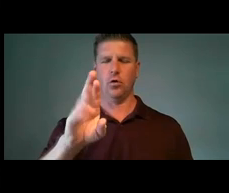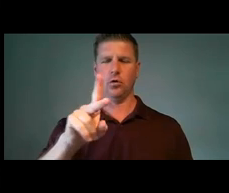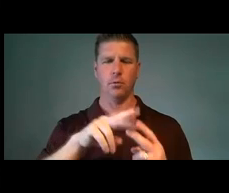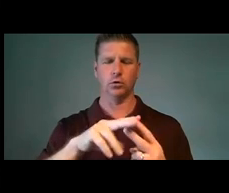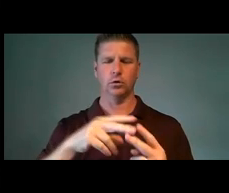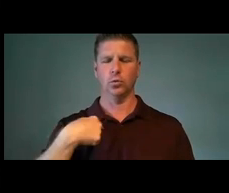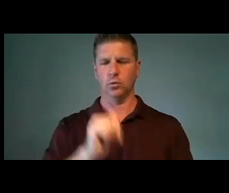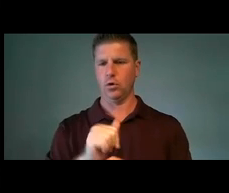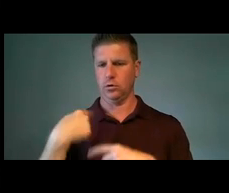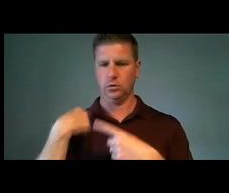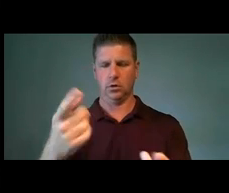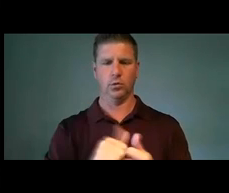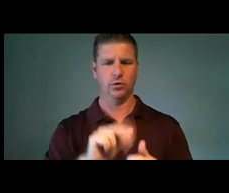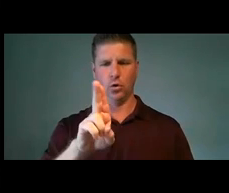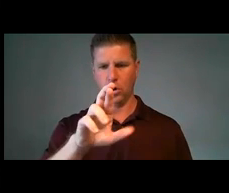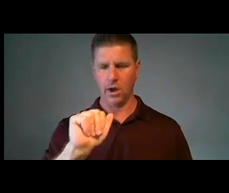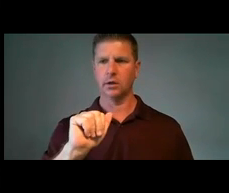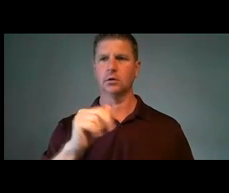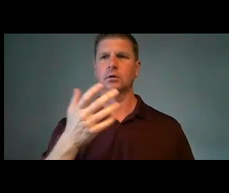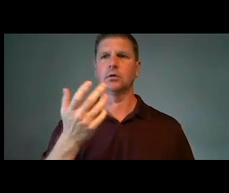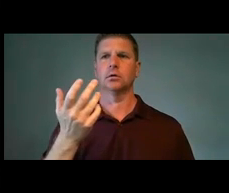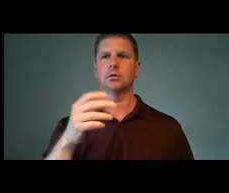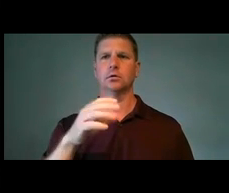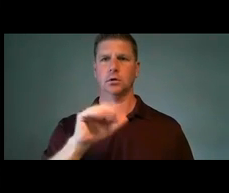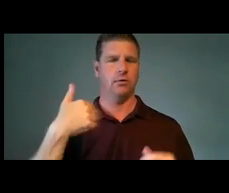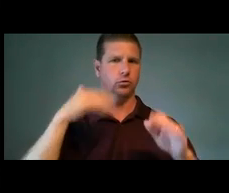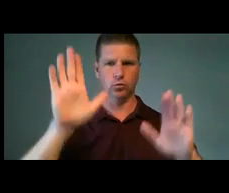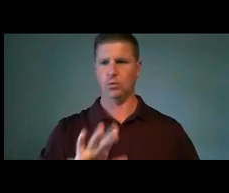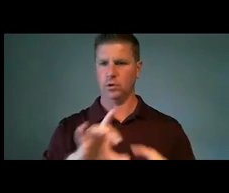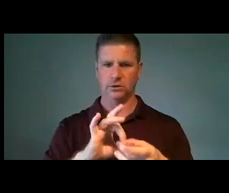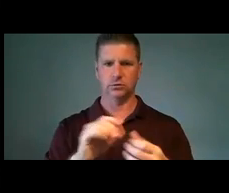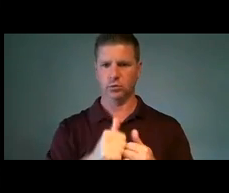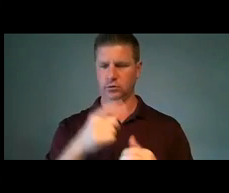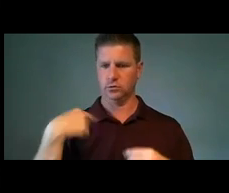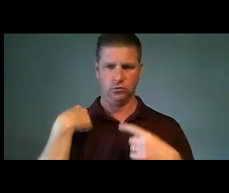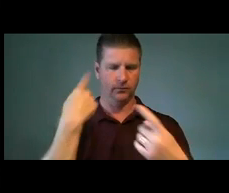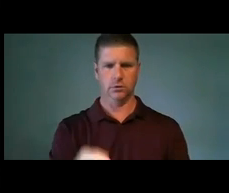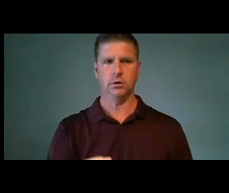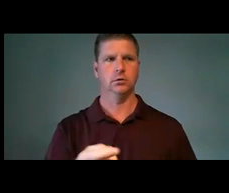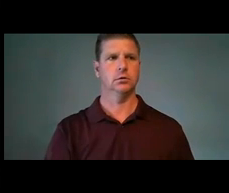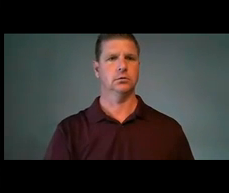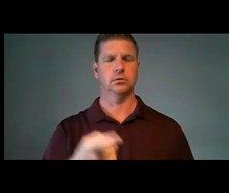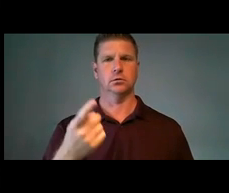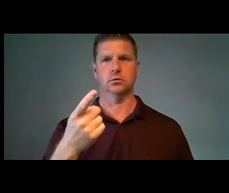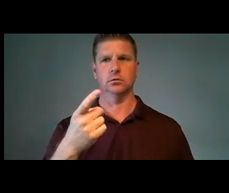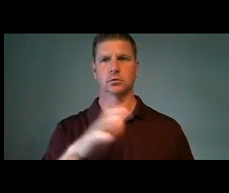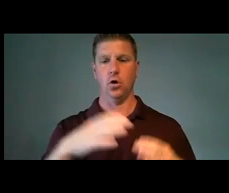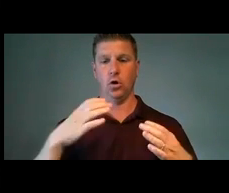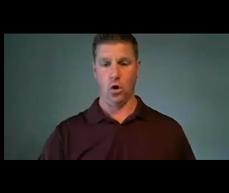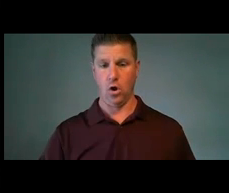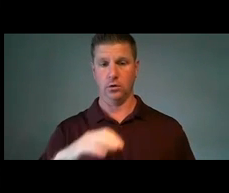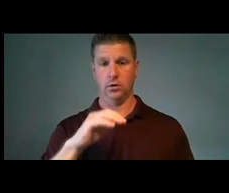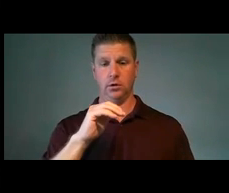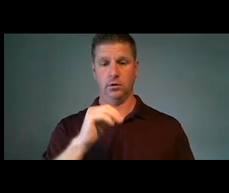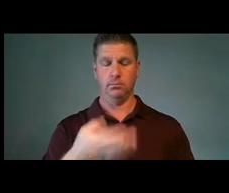years extensively with the Urban Redevelopment Authority of Pittsburgh and have had great relationships with you over the years on a client basis. Prior to